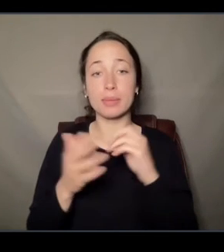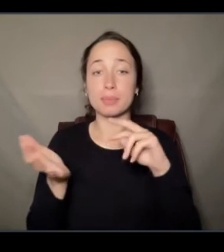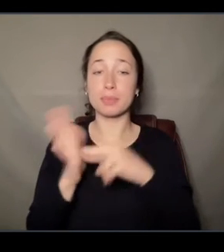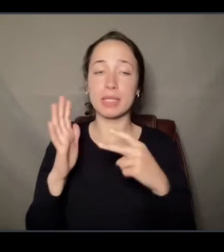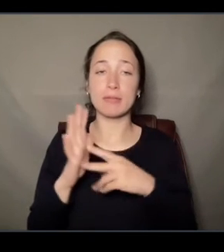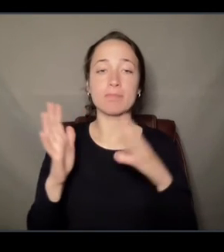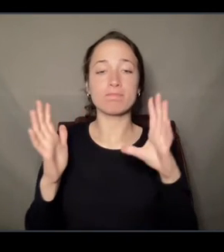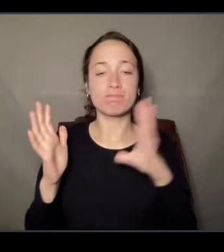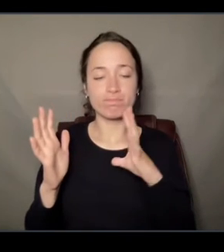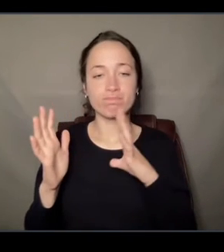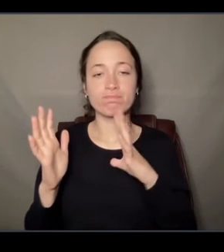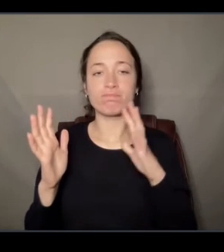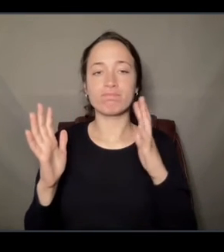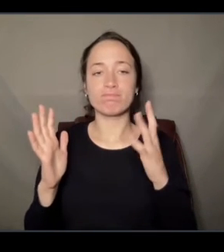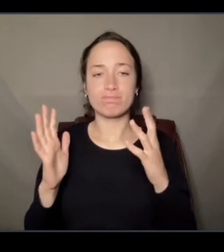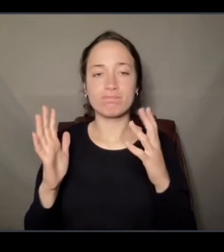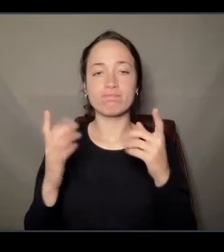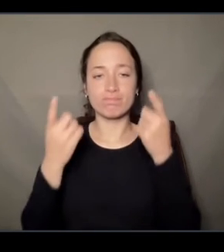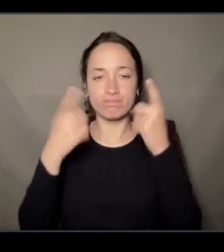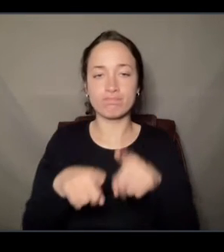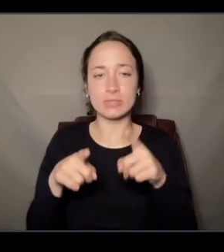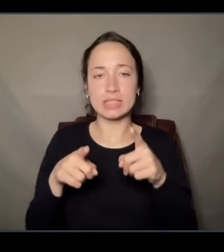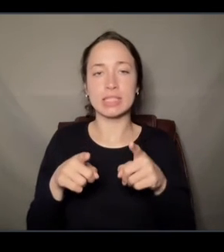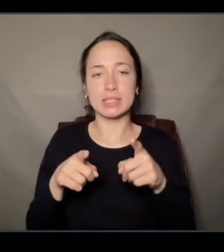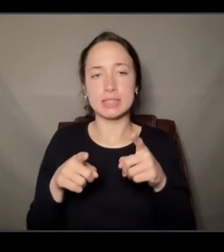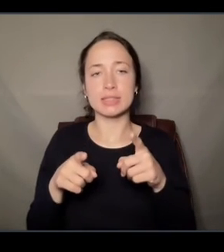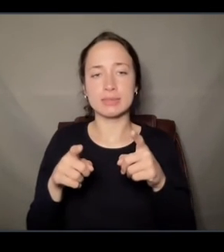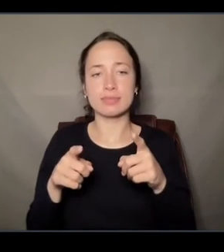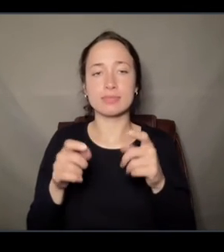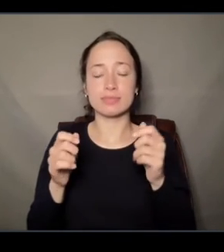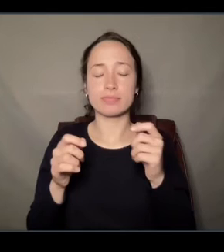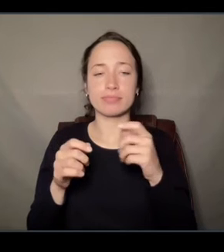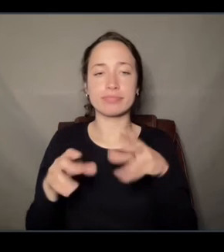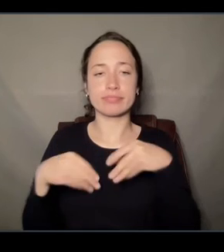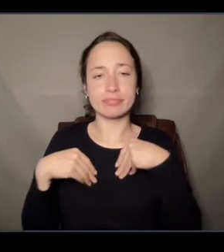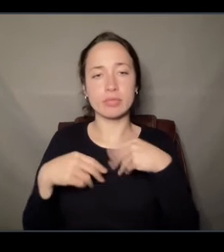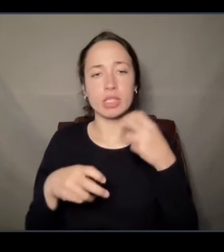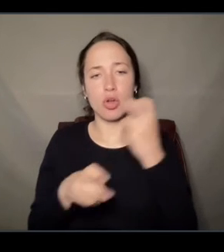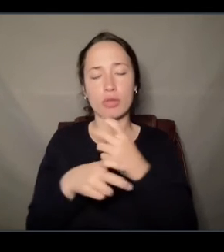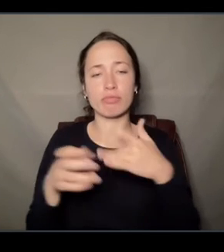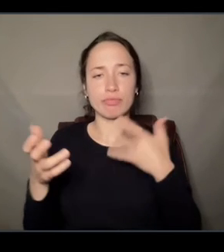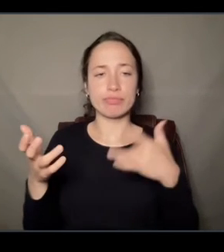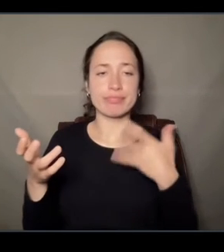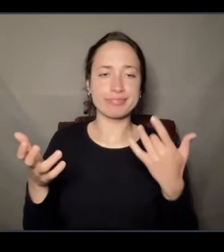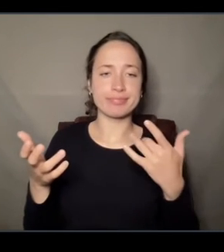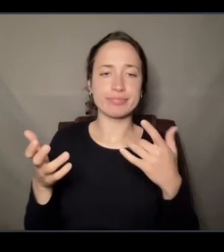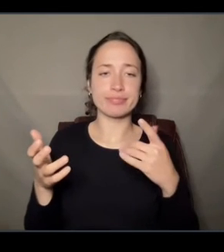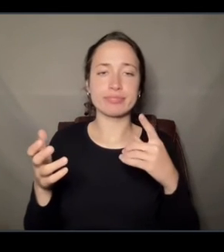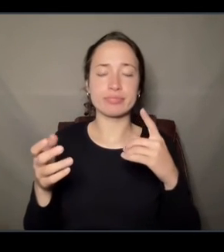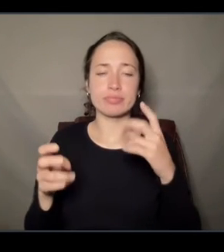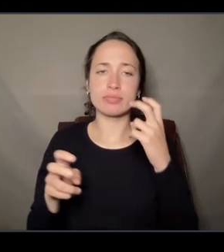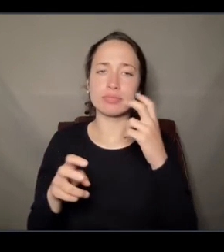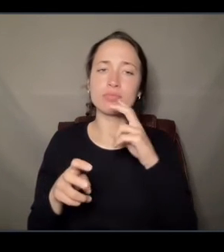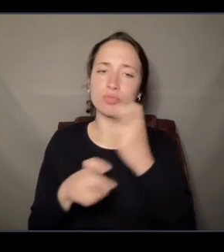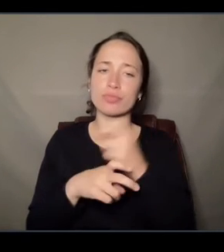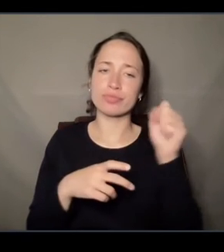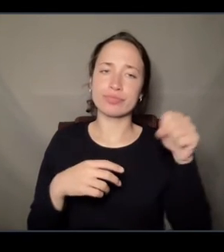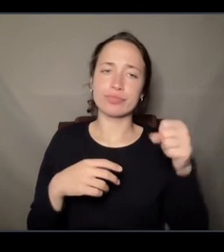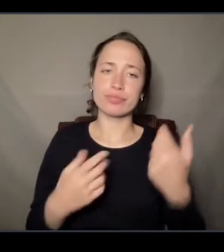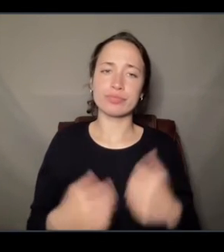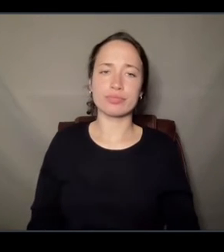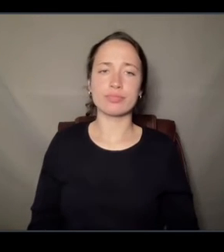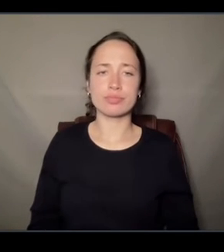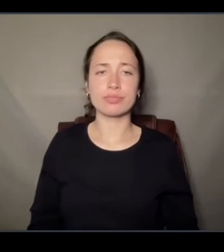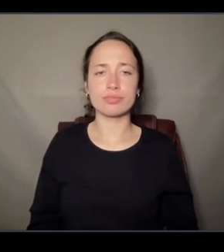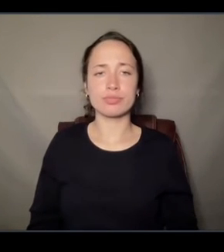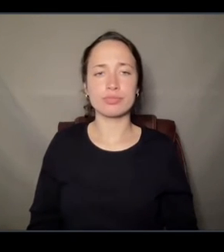learn. But I think that also means contending with difficult feelings too. It can be